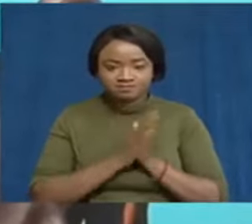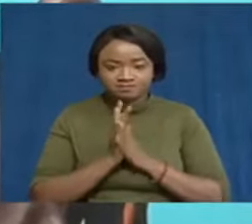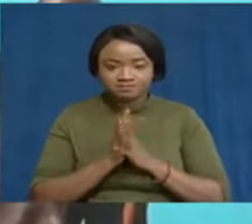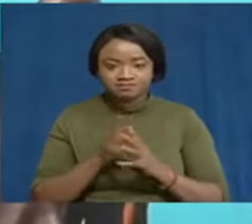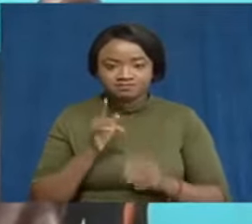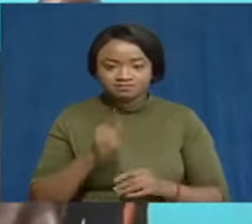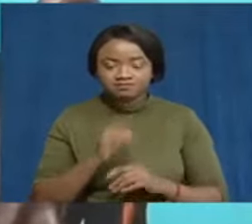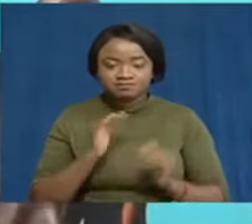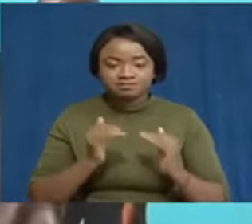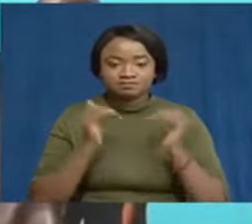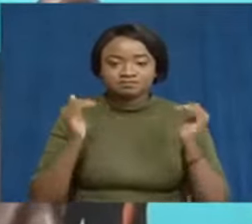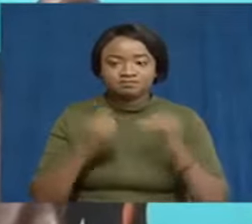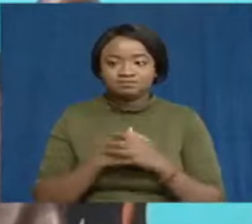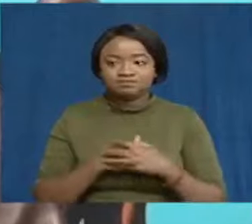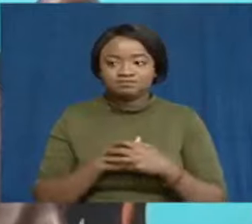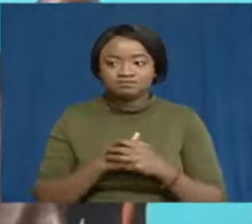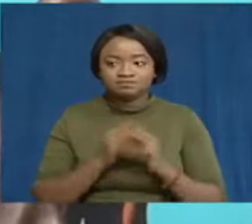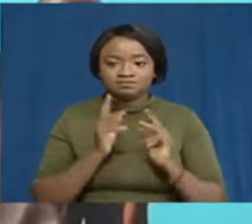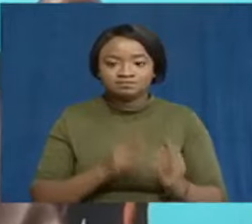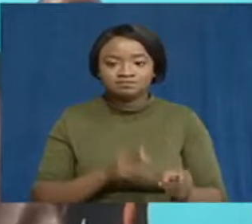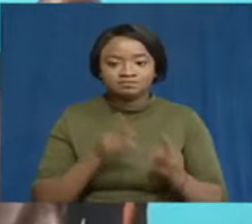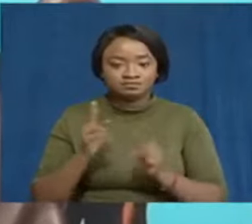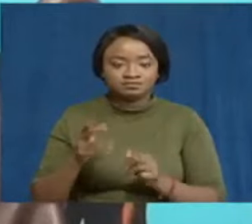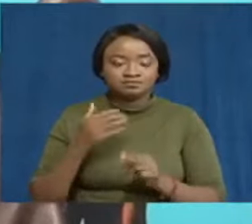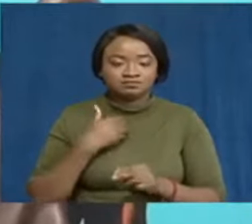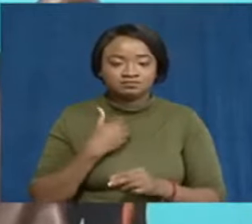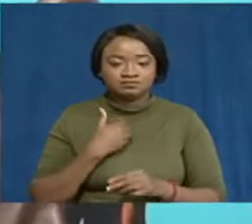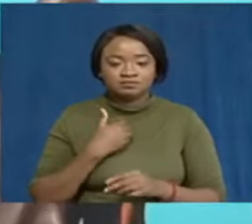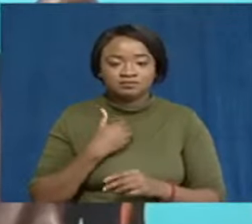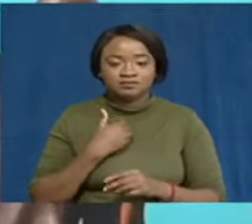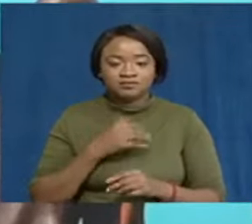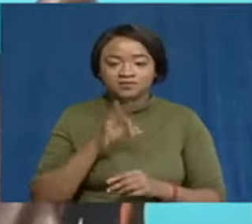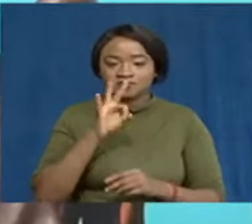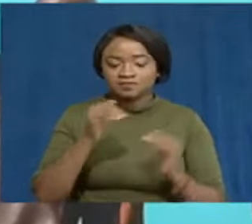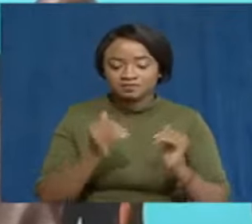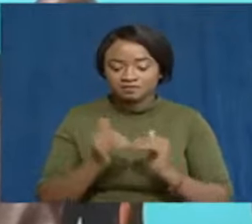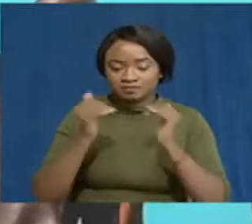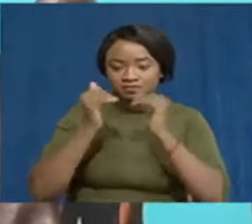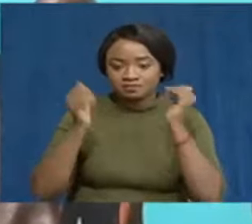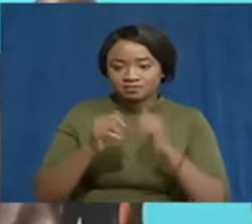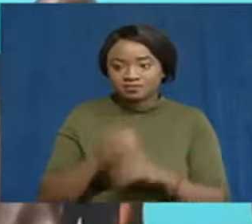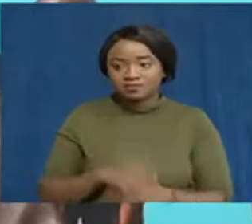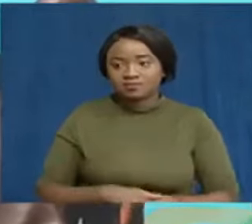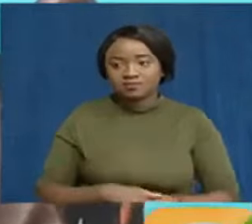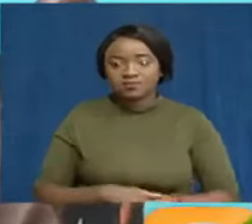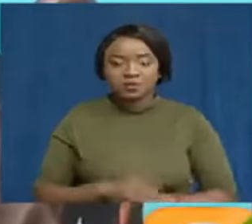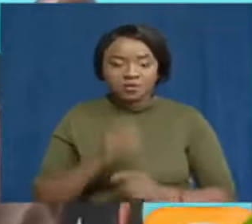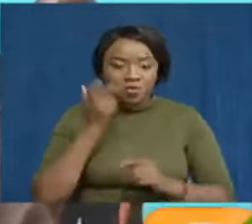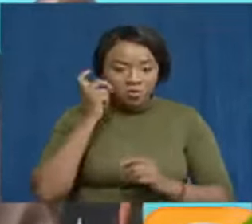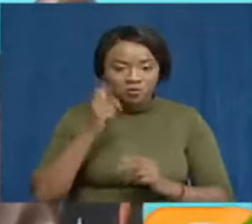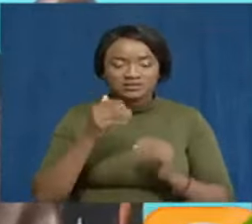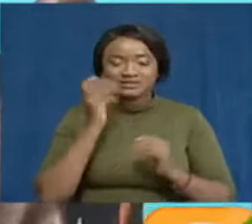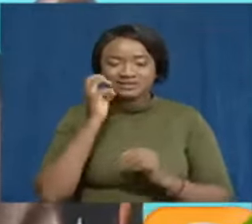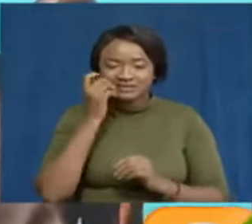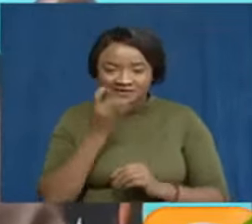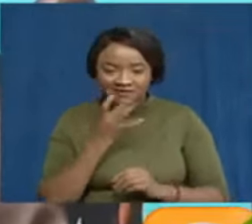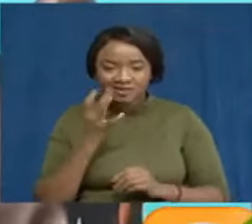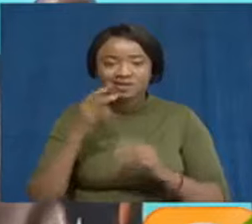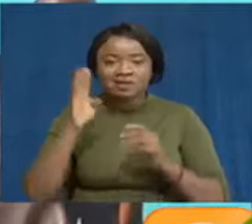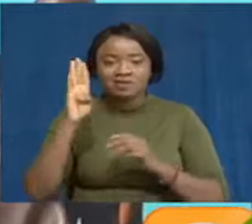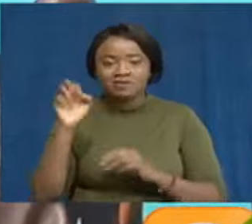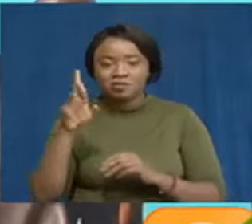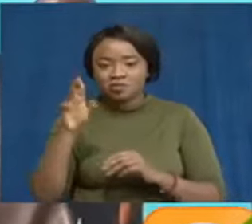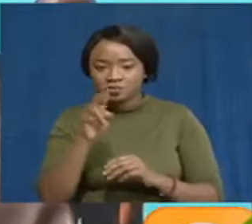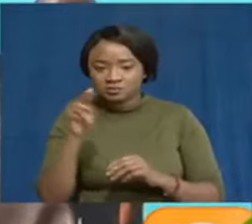of gold, which is normally we have 3 categories. Category 1 is gold and then silver and then bronze. So this one